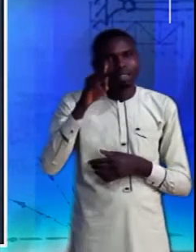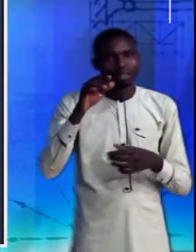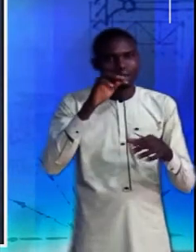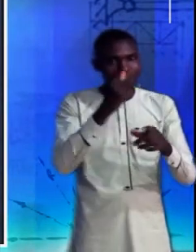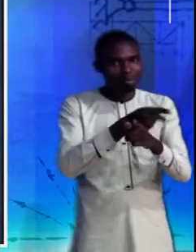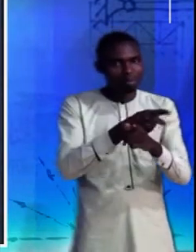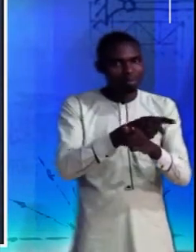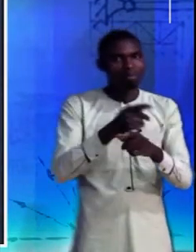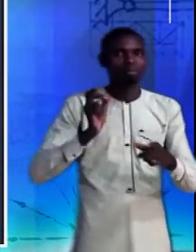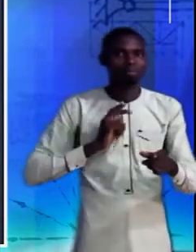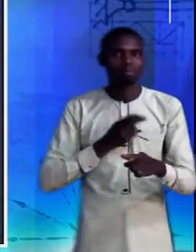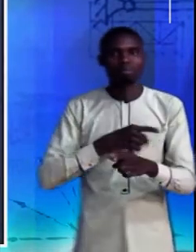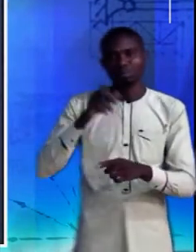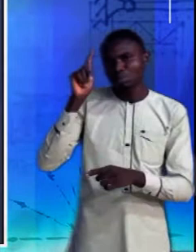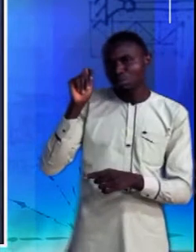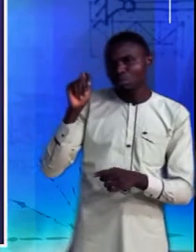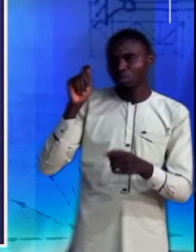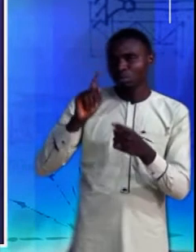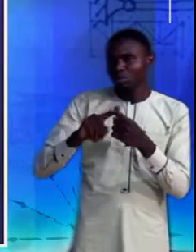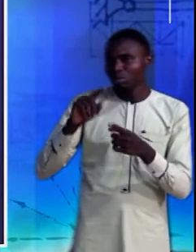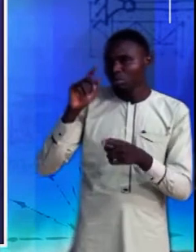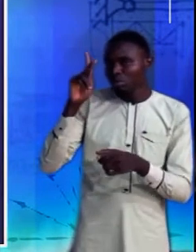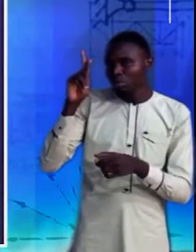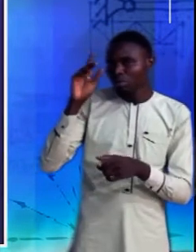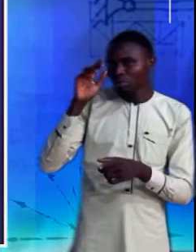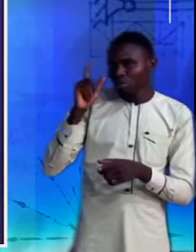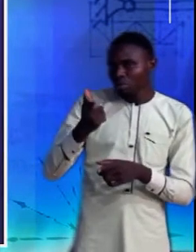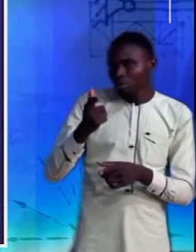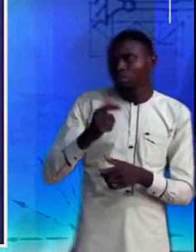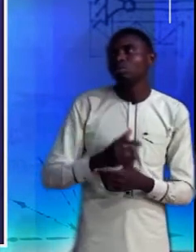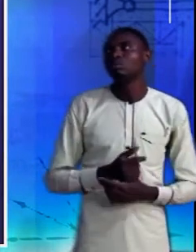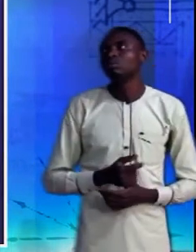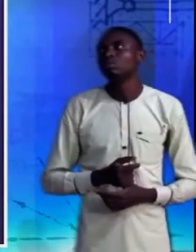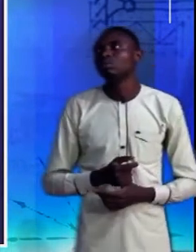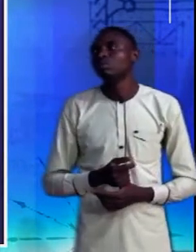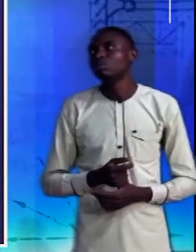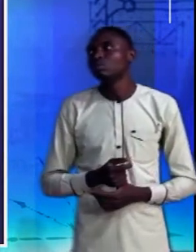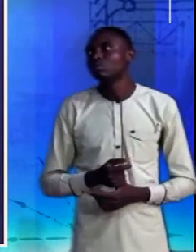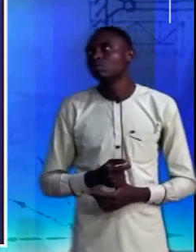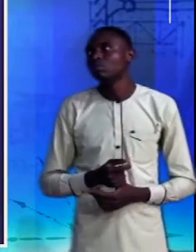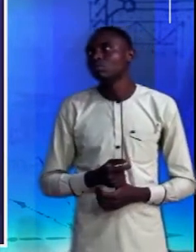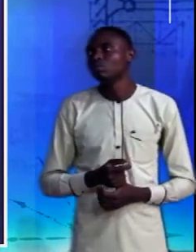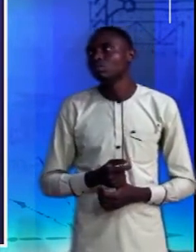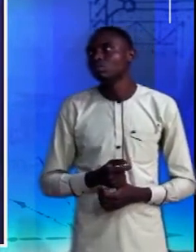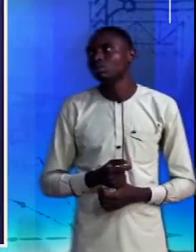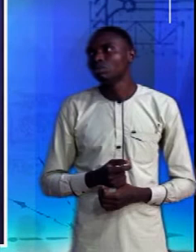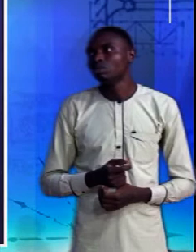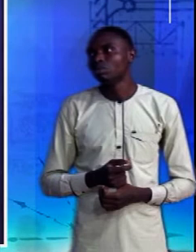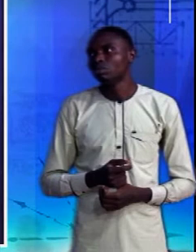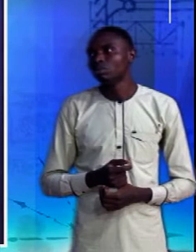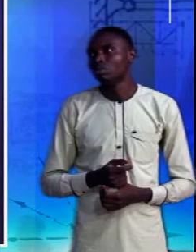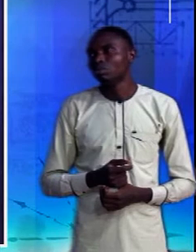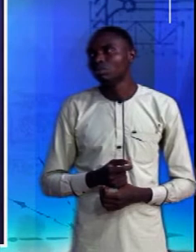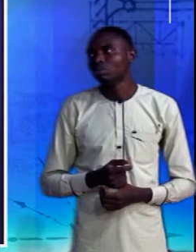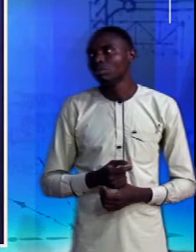our conversions, we have 24 hours in only 1 day. So we are now dealing with